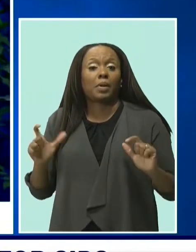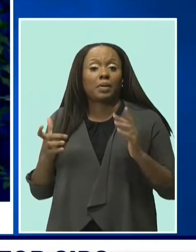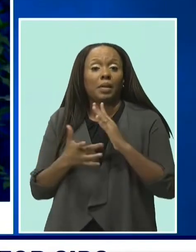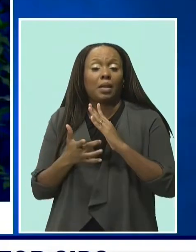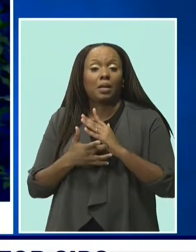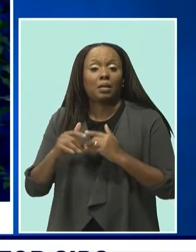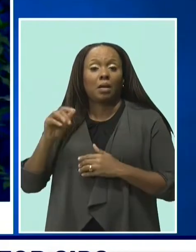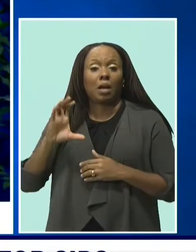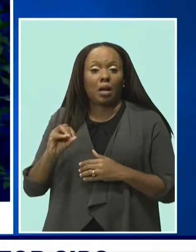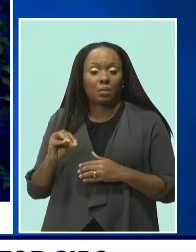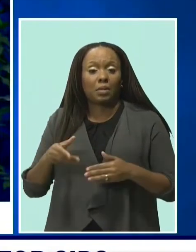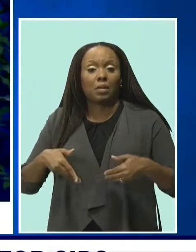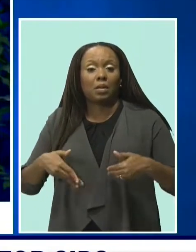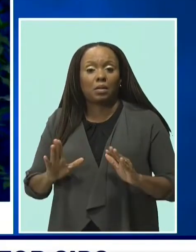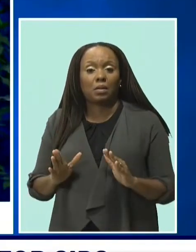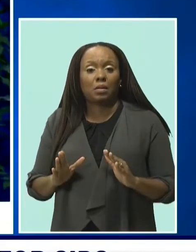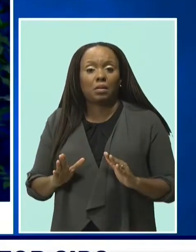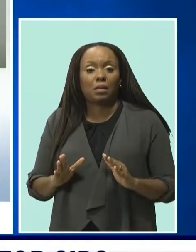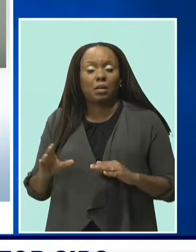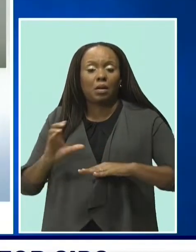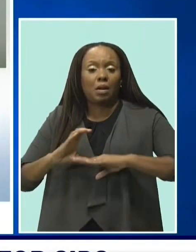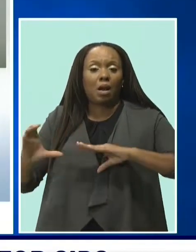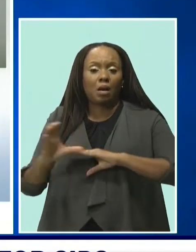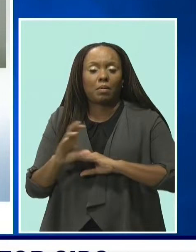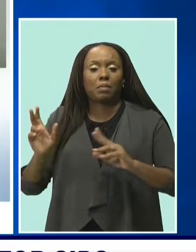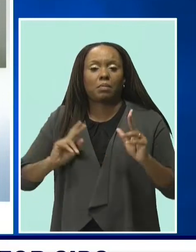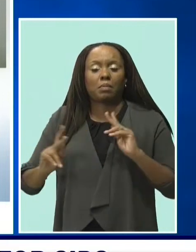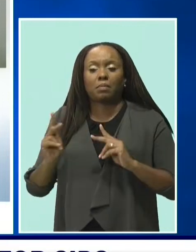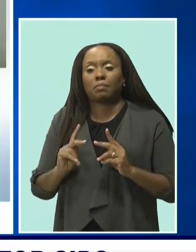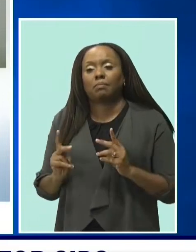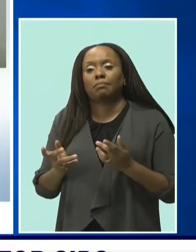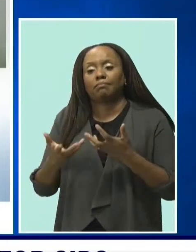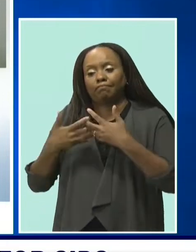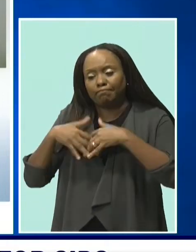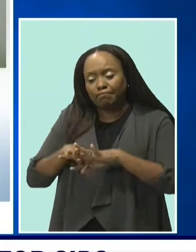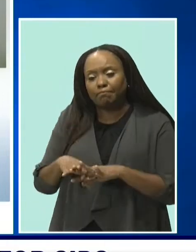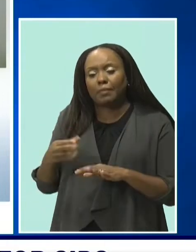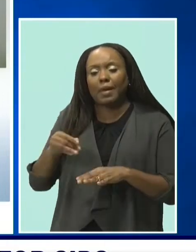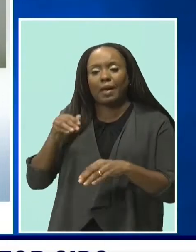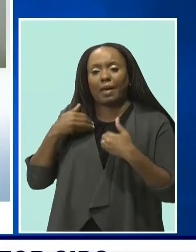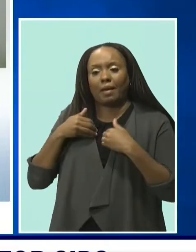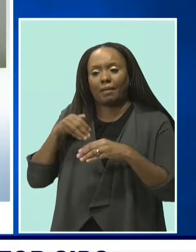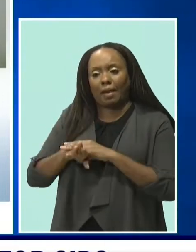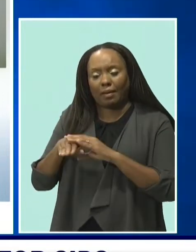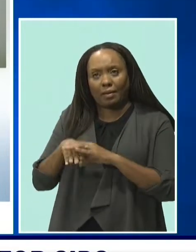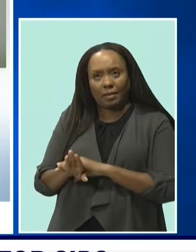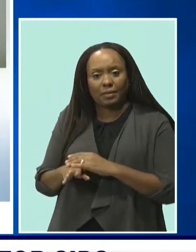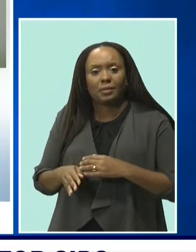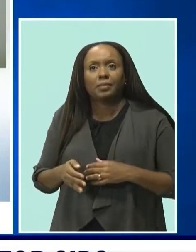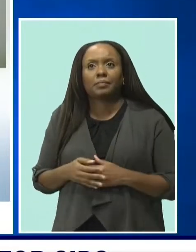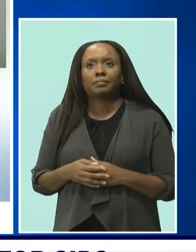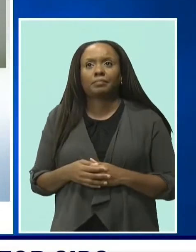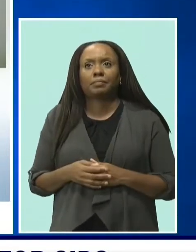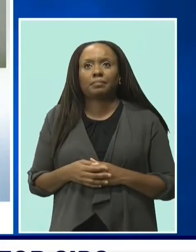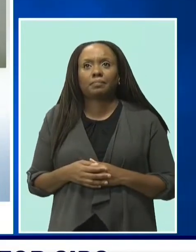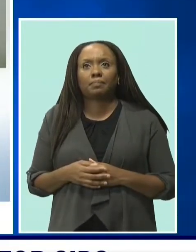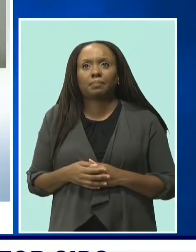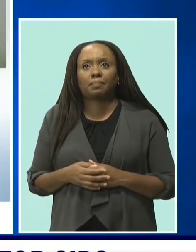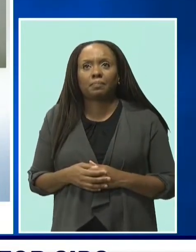allow Caribbean people to integrate into those markets and to have access to those markets? We are seeing a